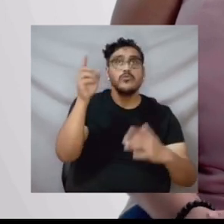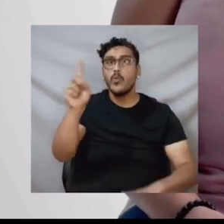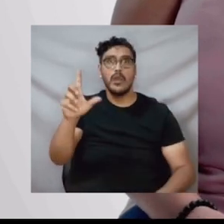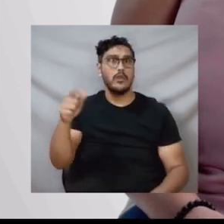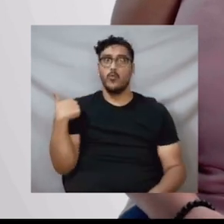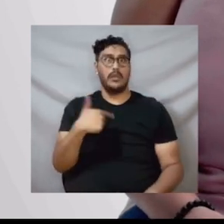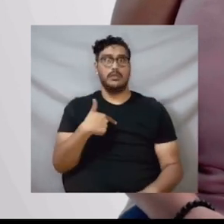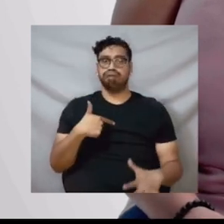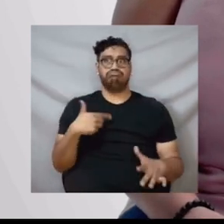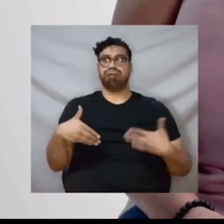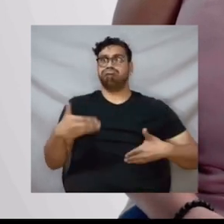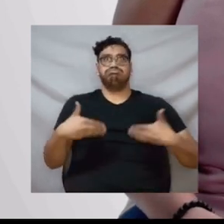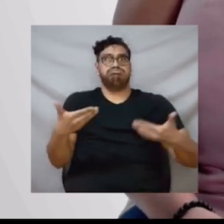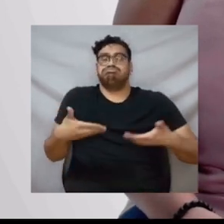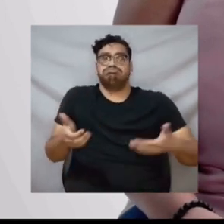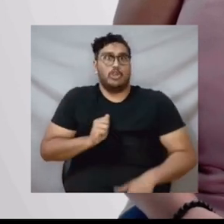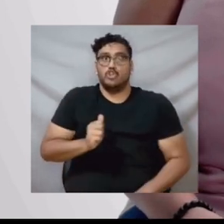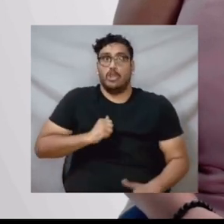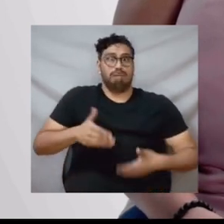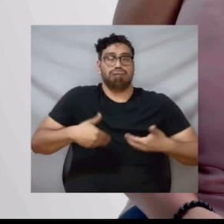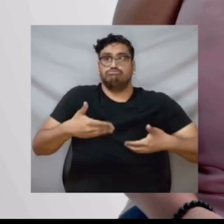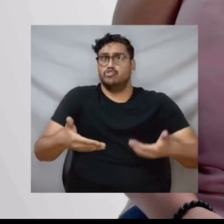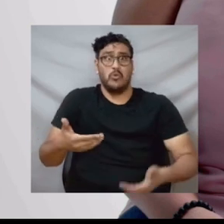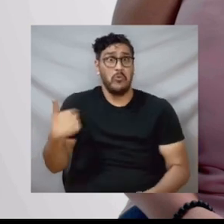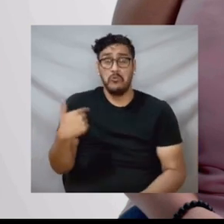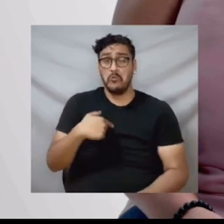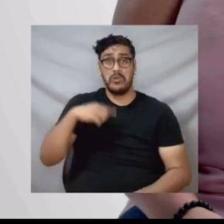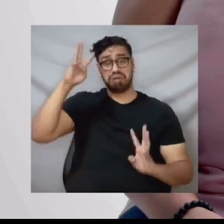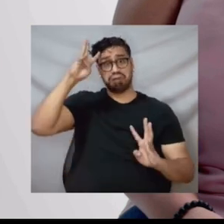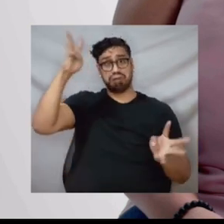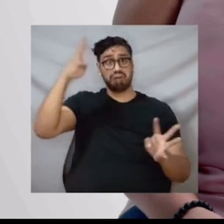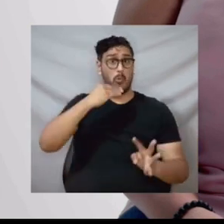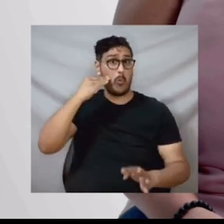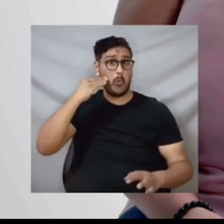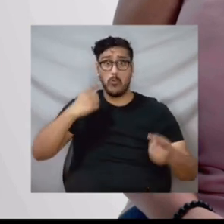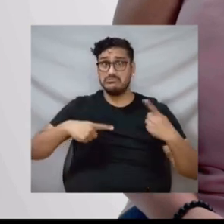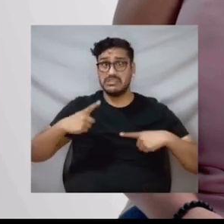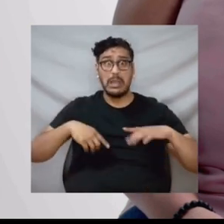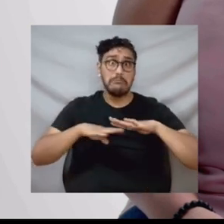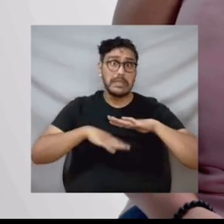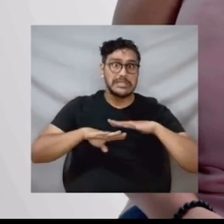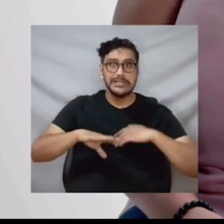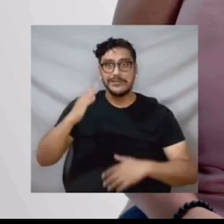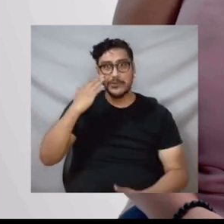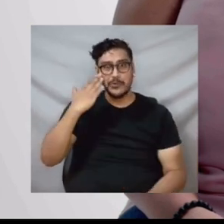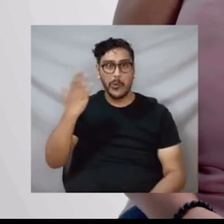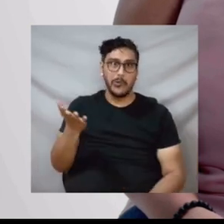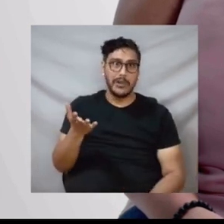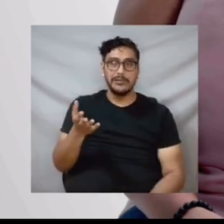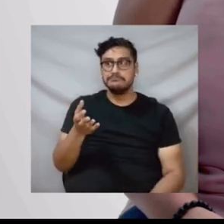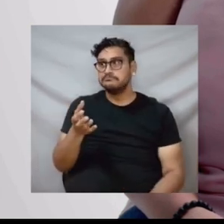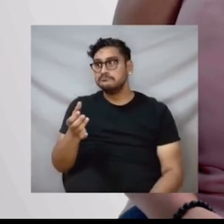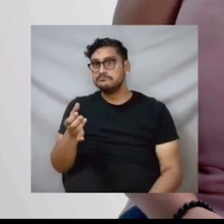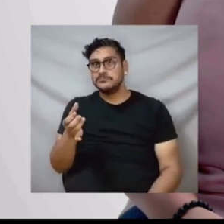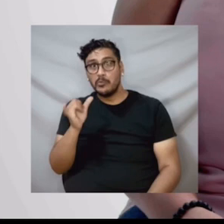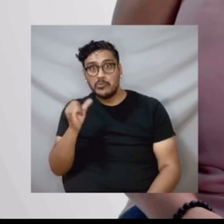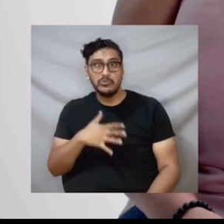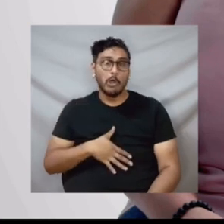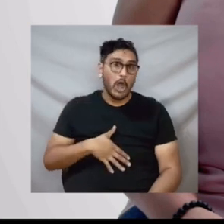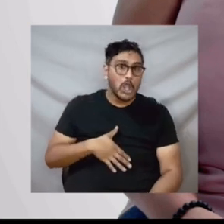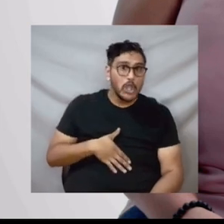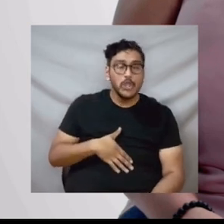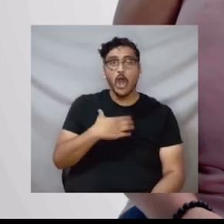were just winging it so for the most part we just started making up signs at home that basic signs as far as are you hungry thirsty have